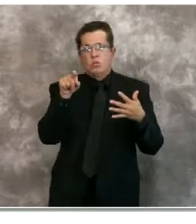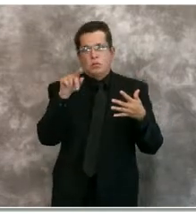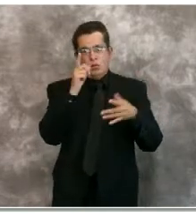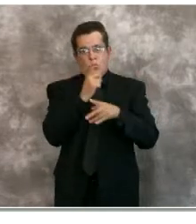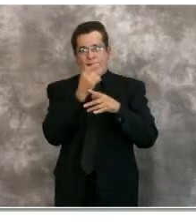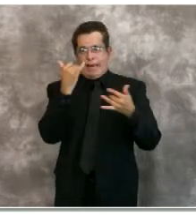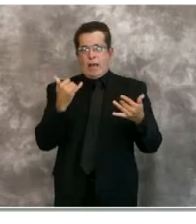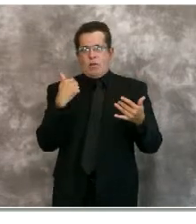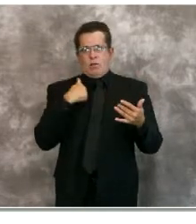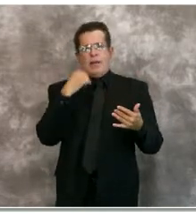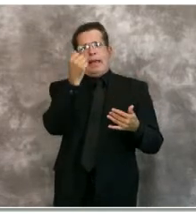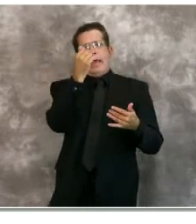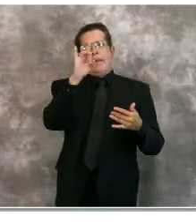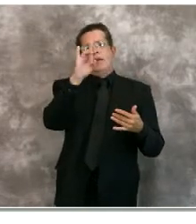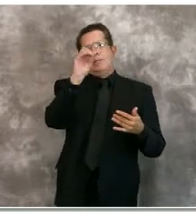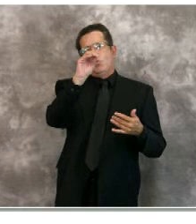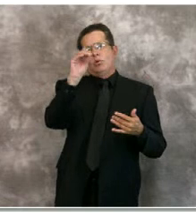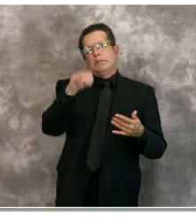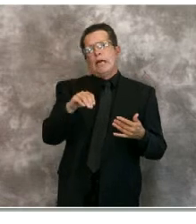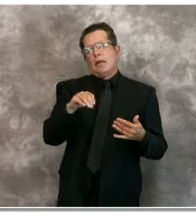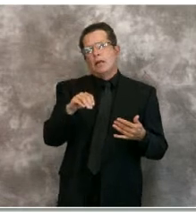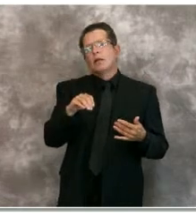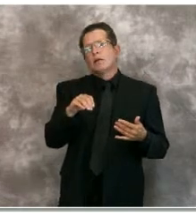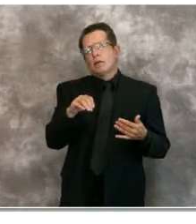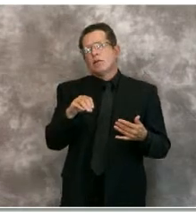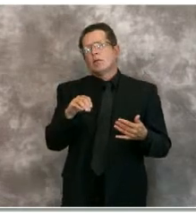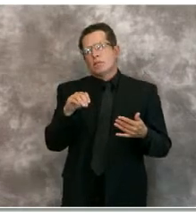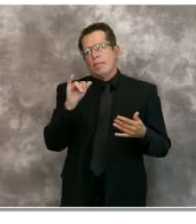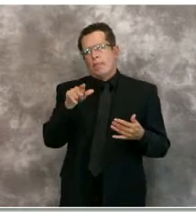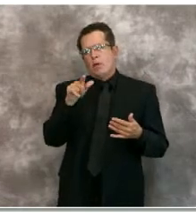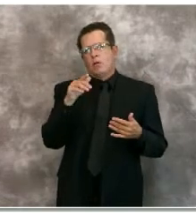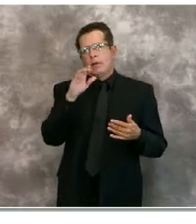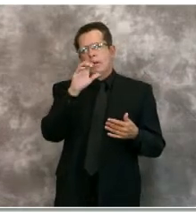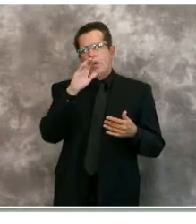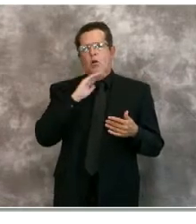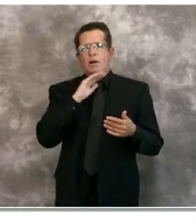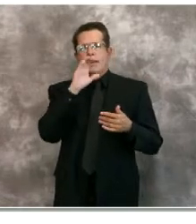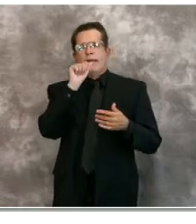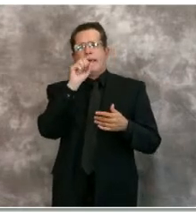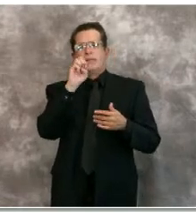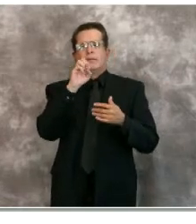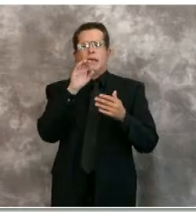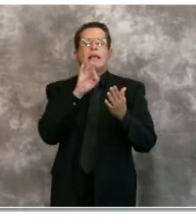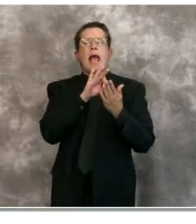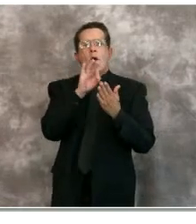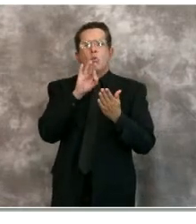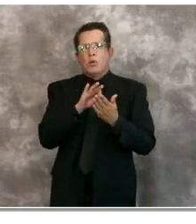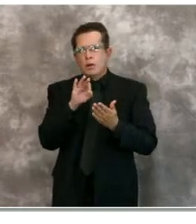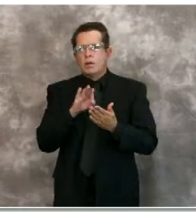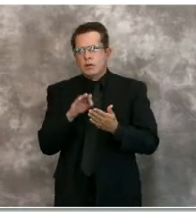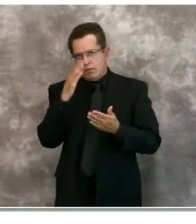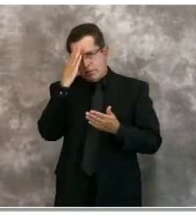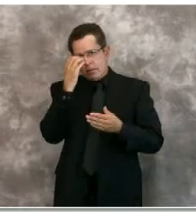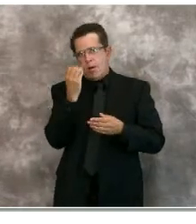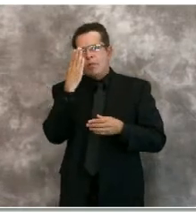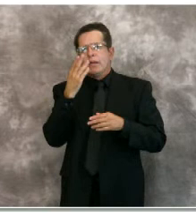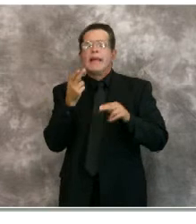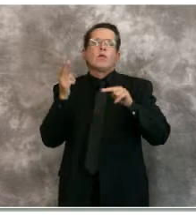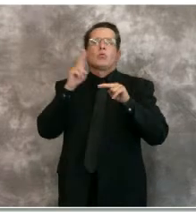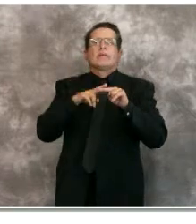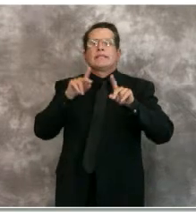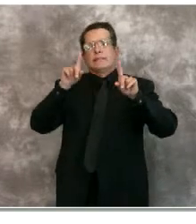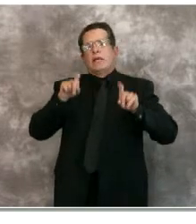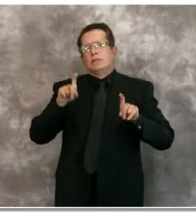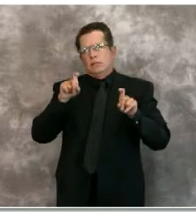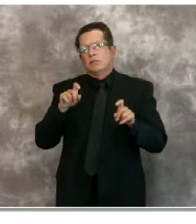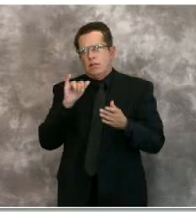at 18%, which is above the 8% target because of the increased number of tests that